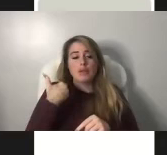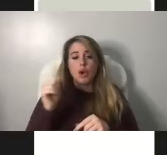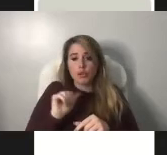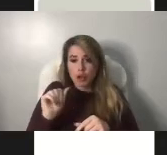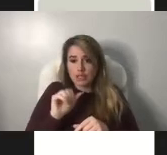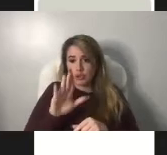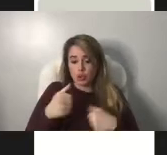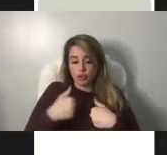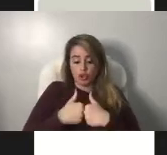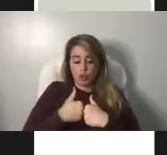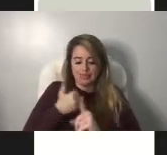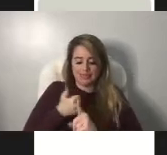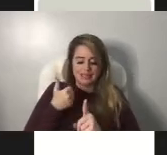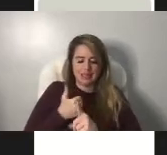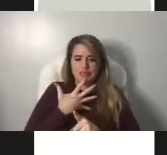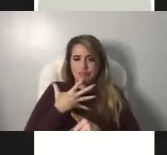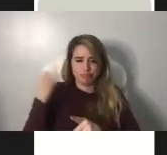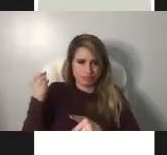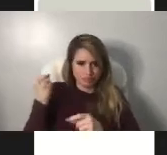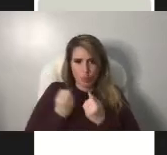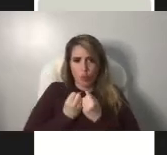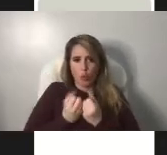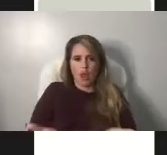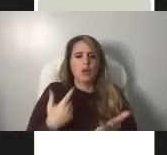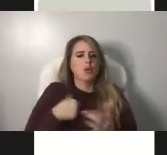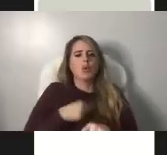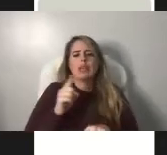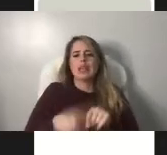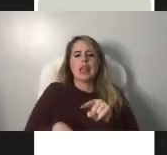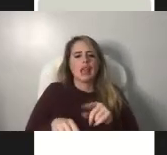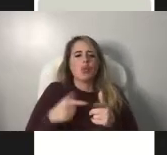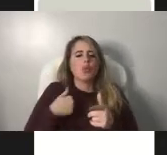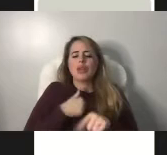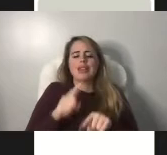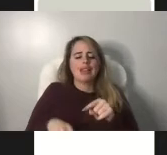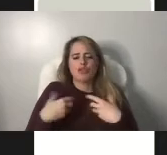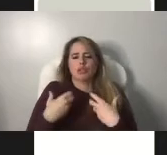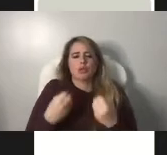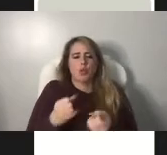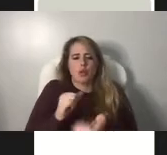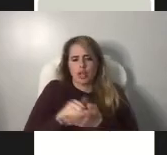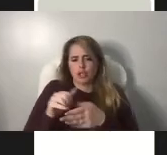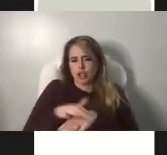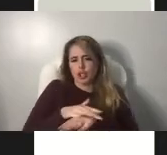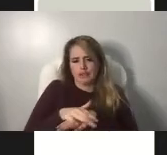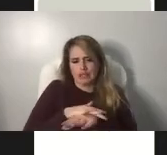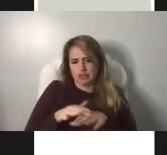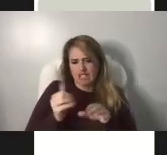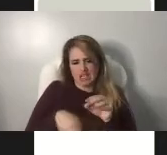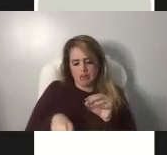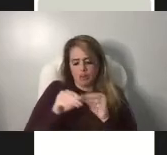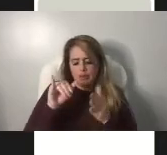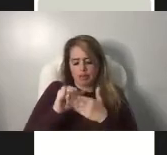joint is worn out, there's no way we have to restore the surface of that joint and the cartilage to